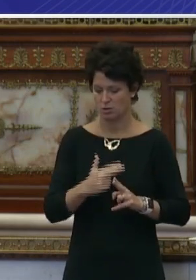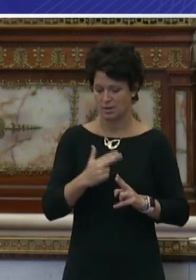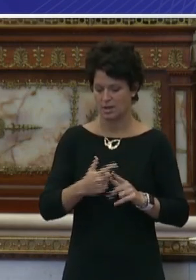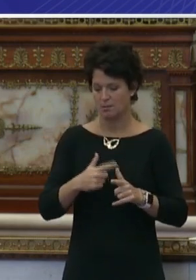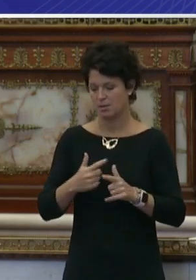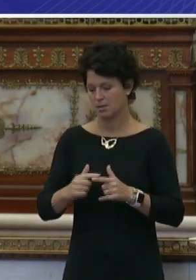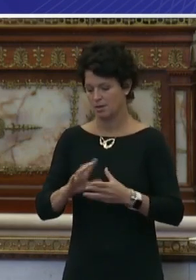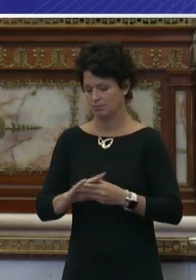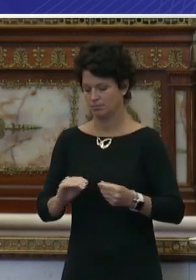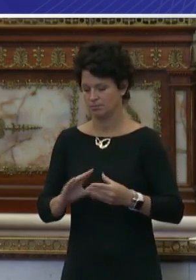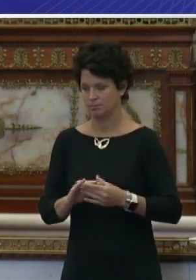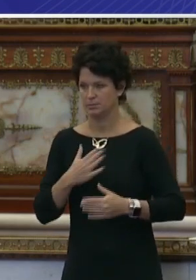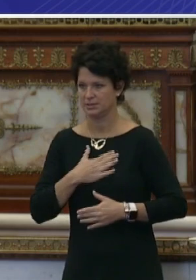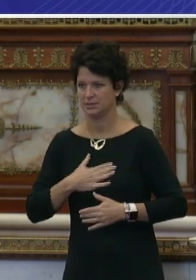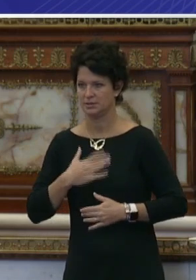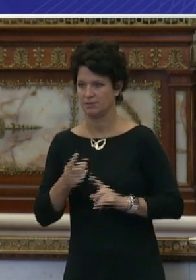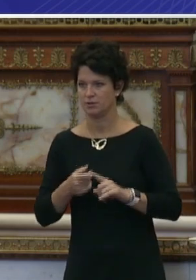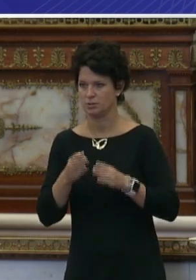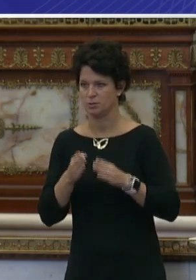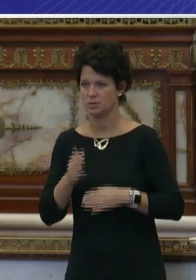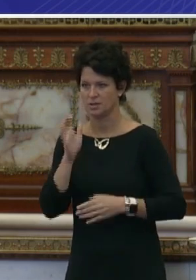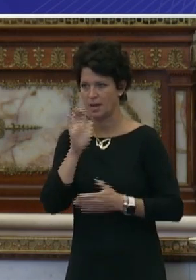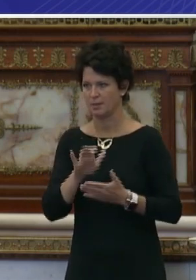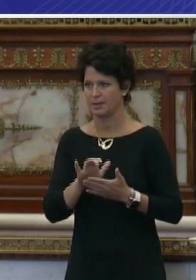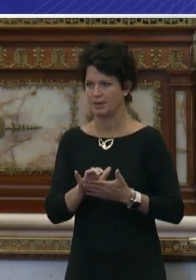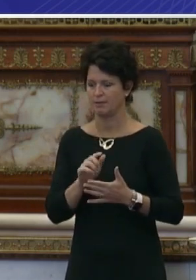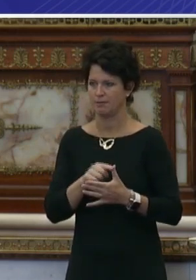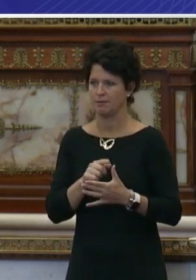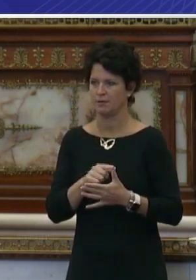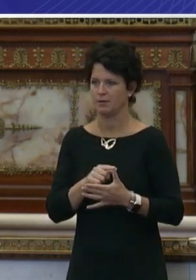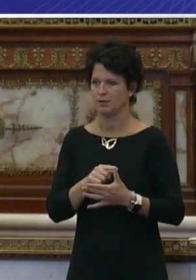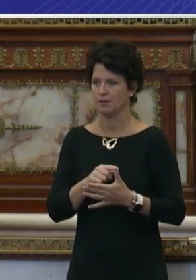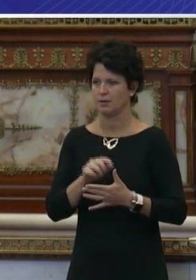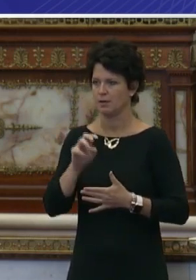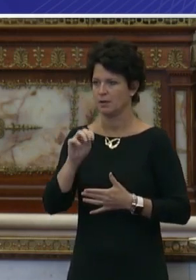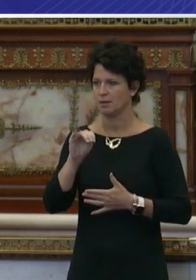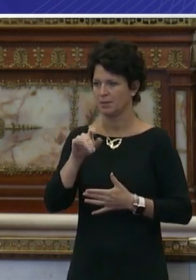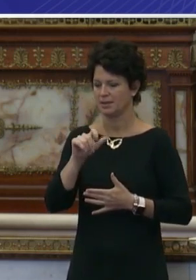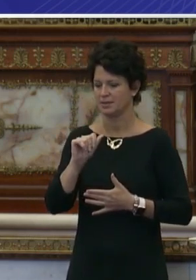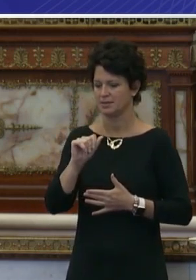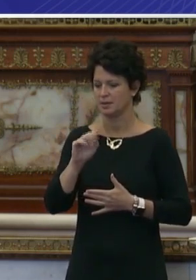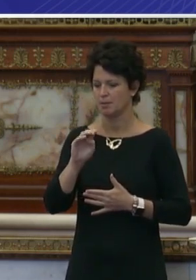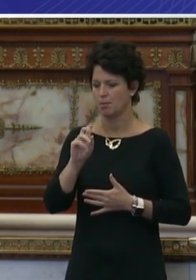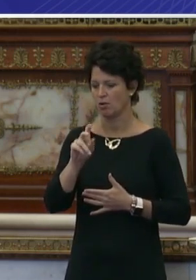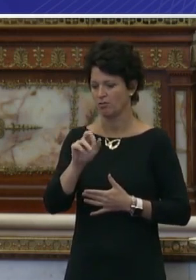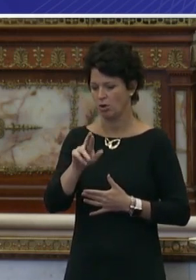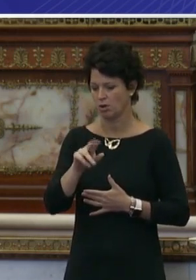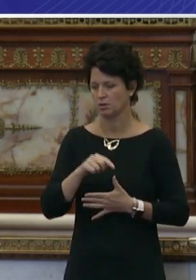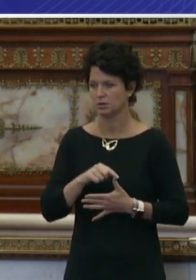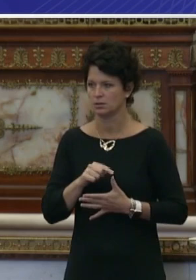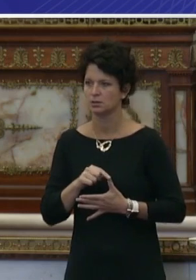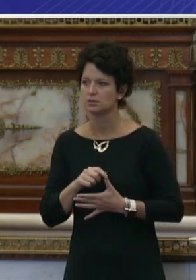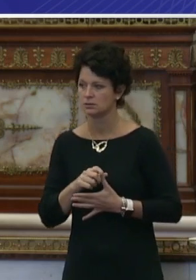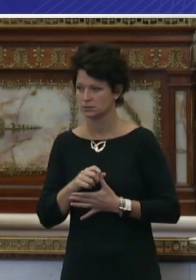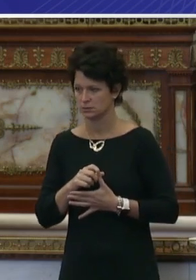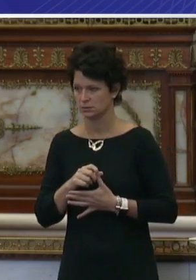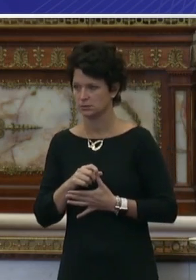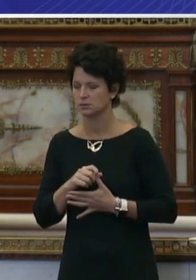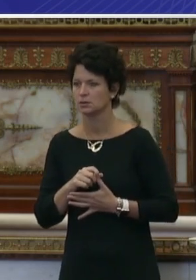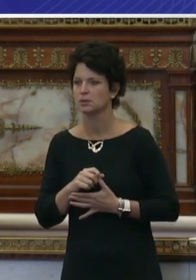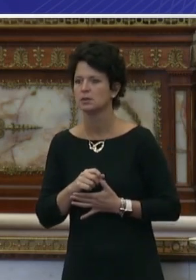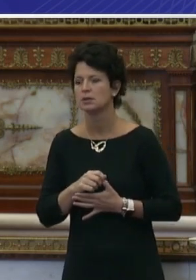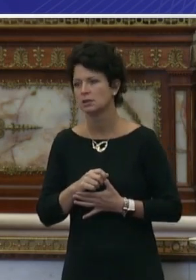And if we could have the first person, I believe it was Melissa Bova, if you could state your name for the record to begin your testimony.